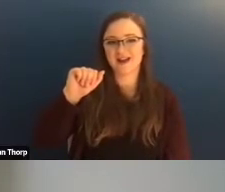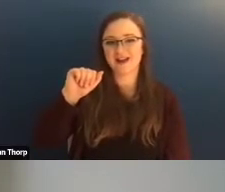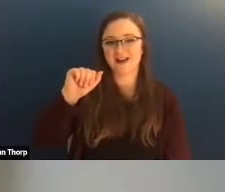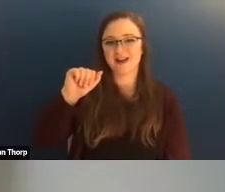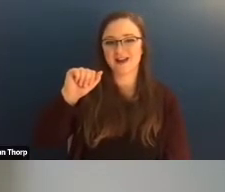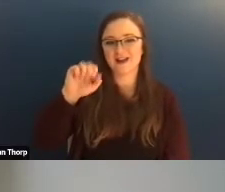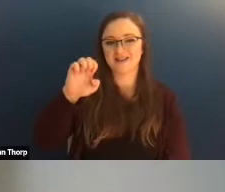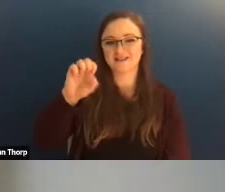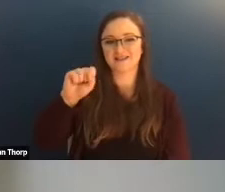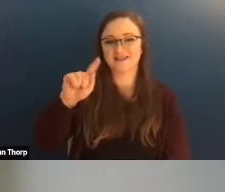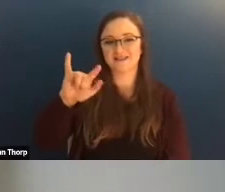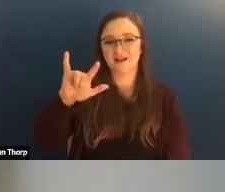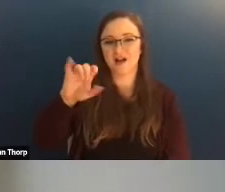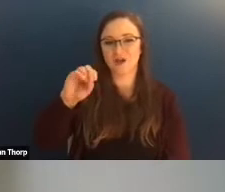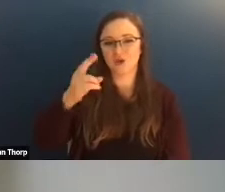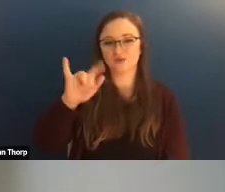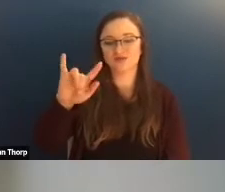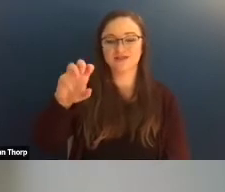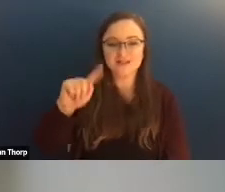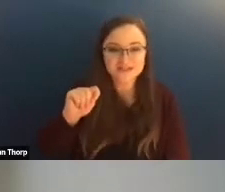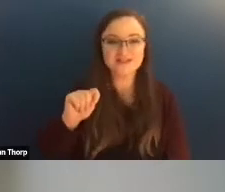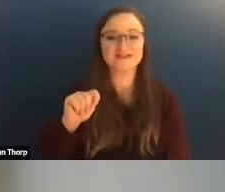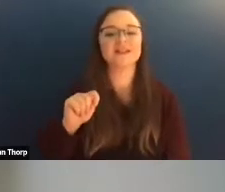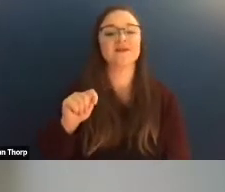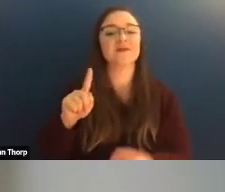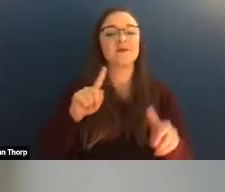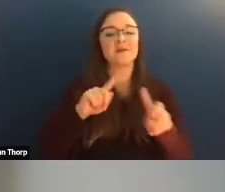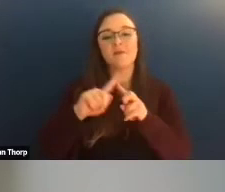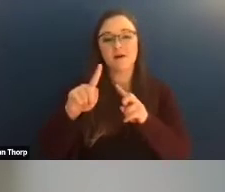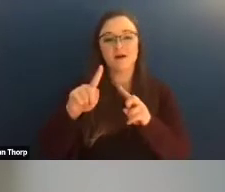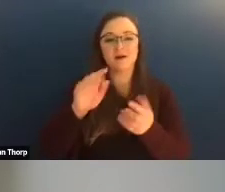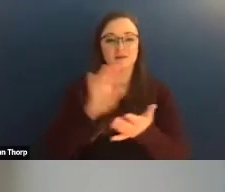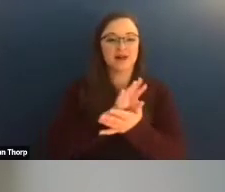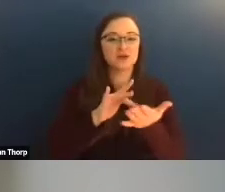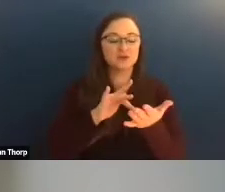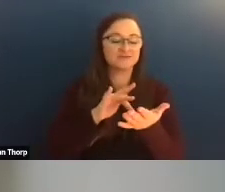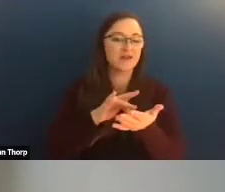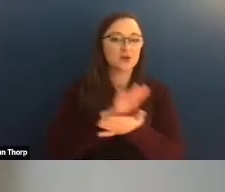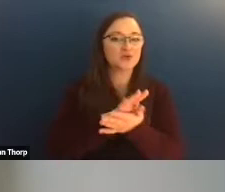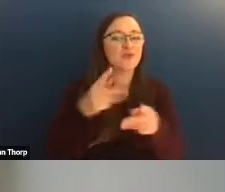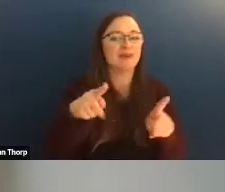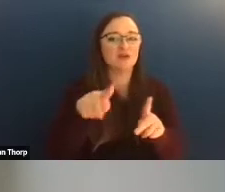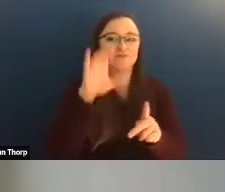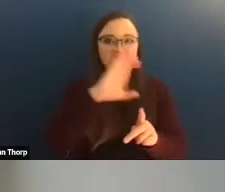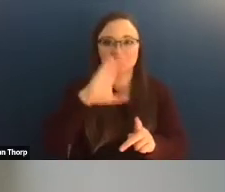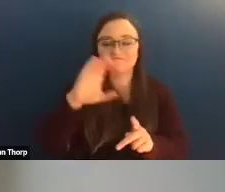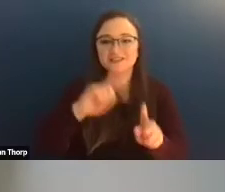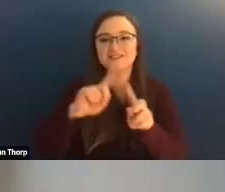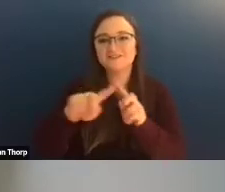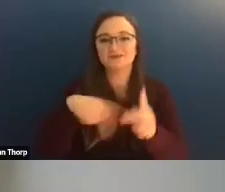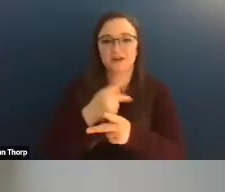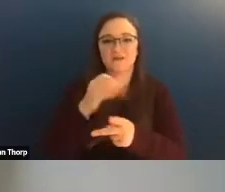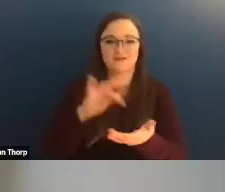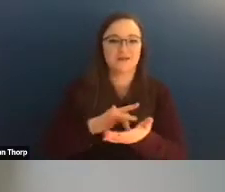to allow you to experience different aspects of medicine. And I loved everything. Like I